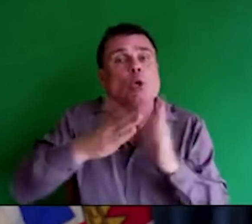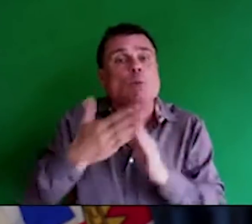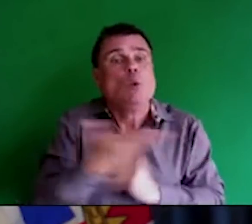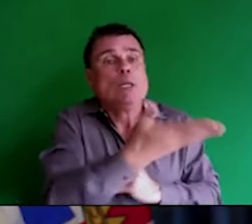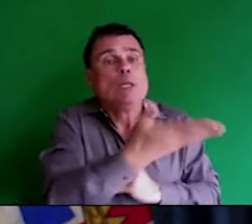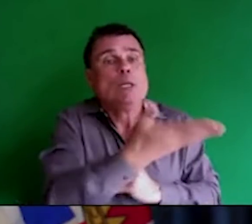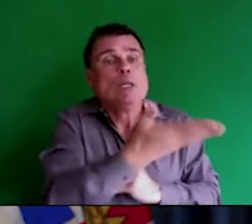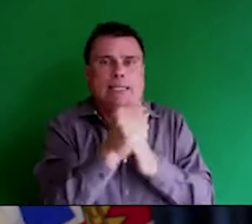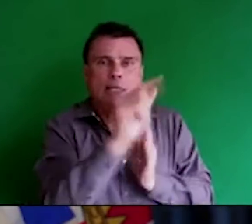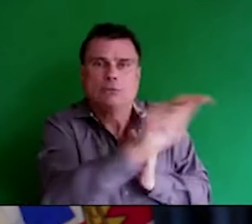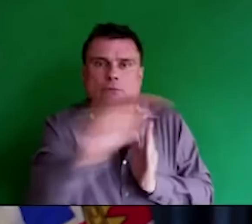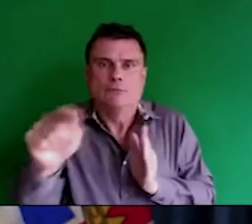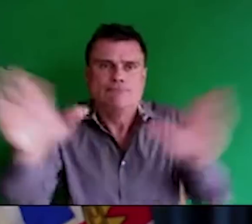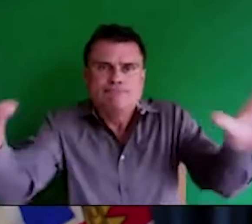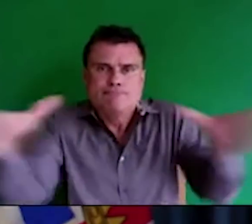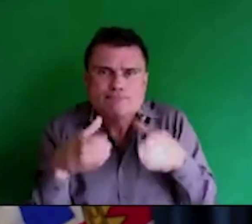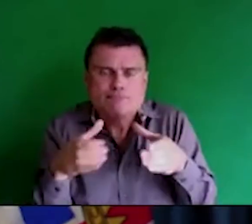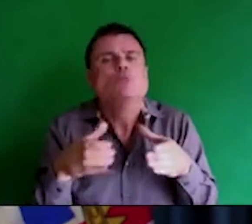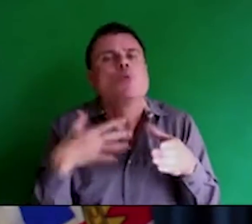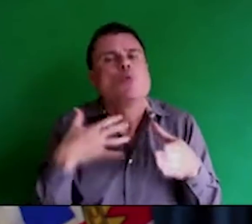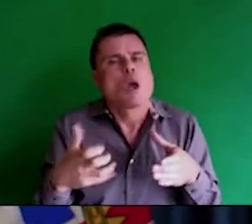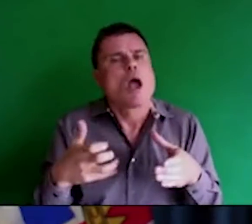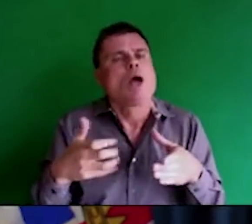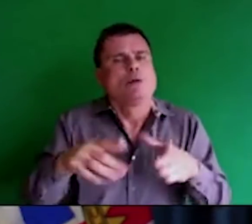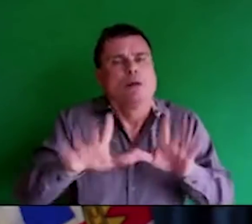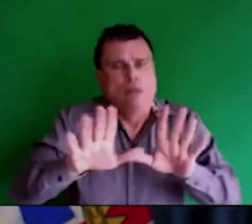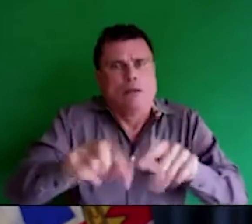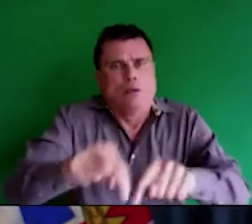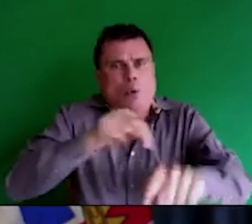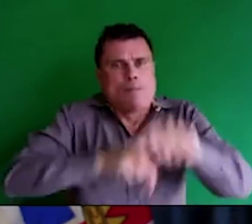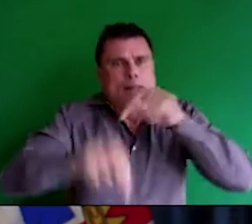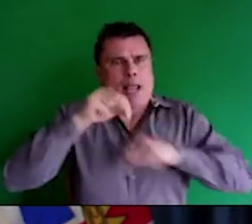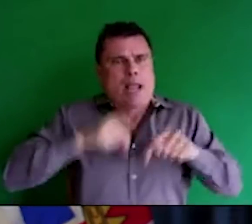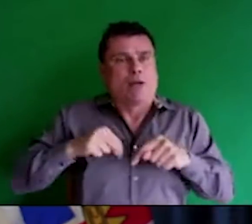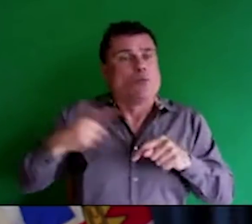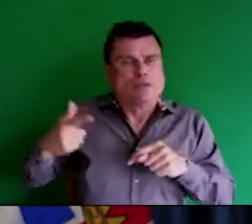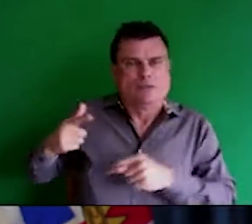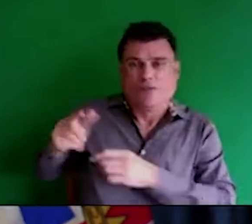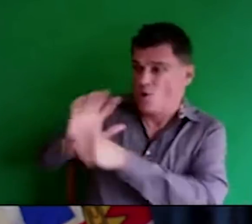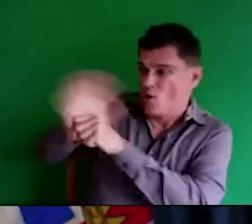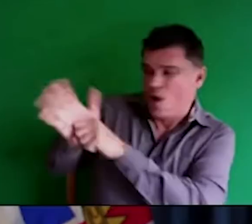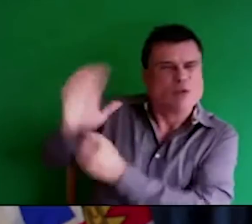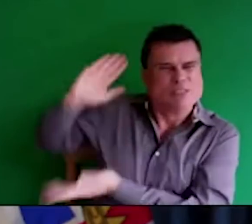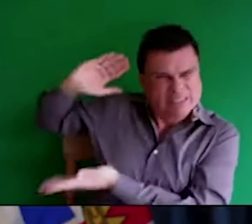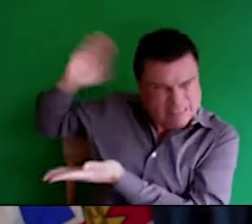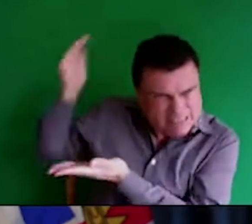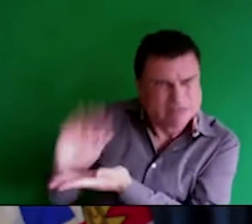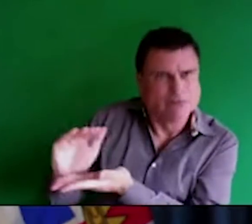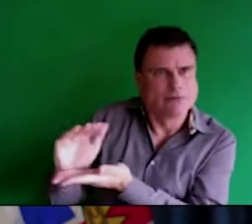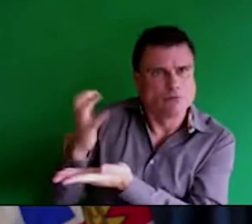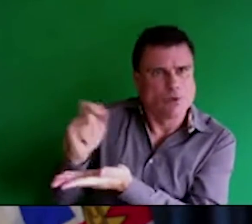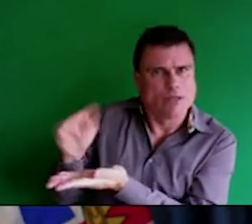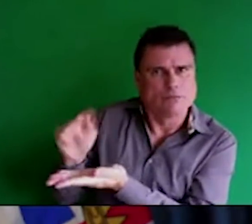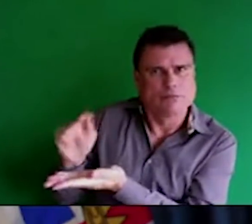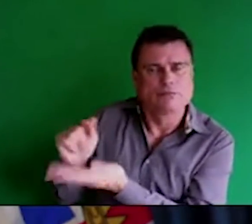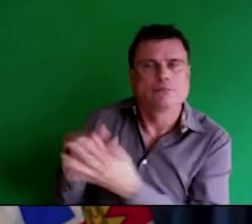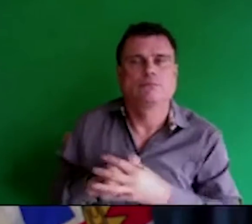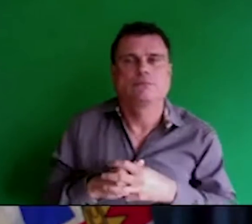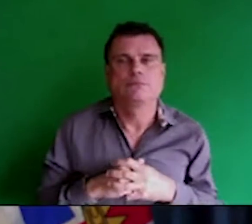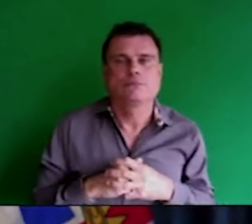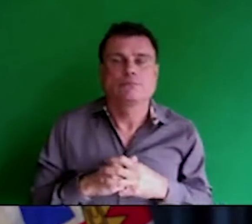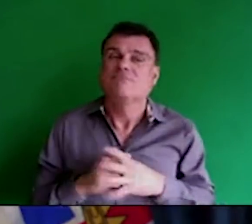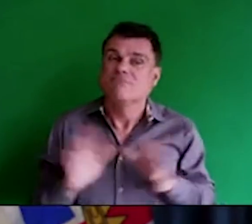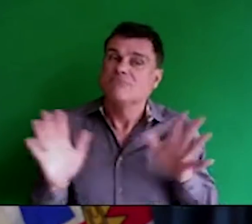of this pandemic, we need to ensure that we're all working on this together. The challenges are grave and they're significant, but